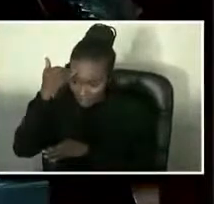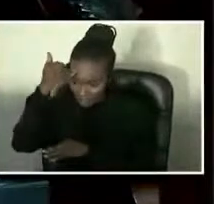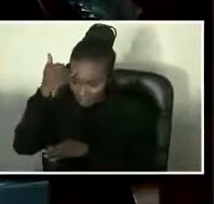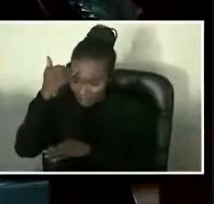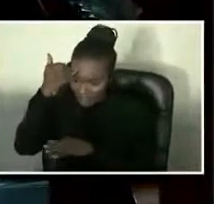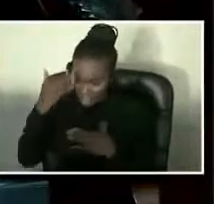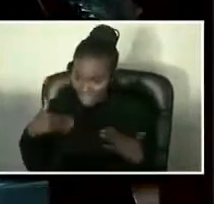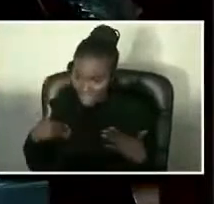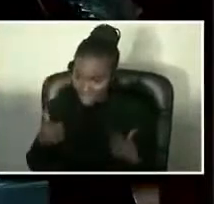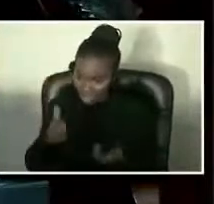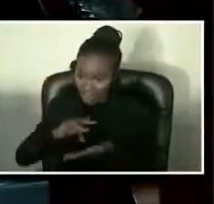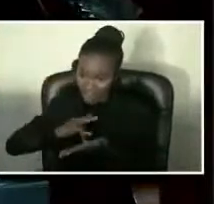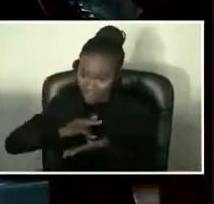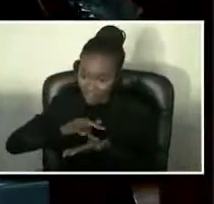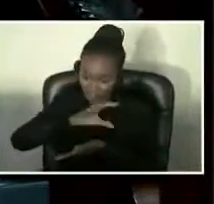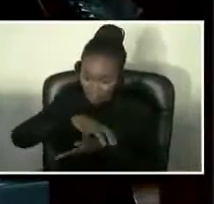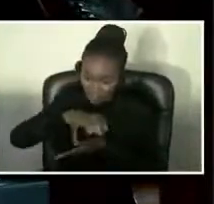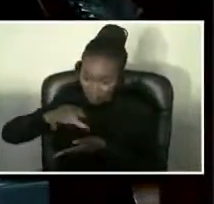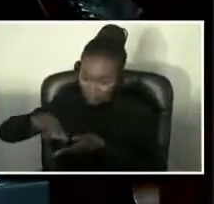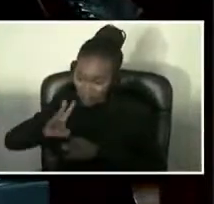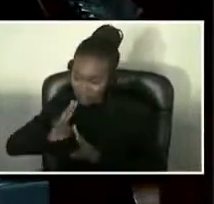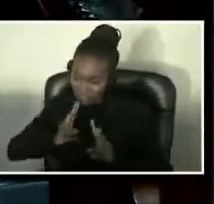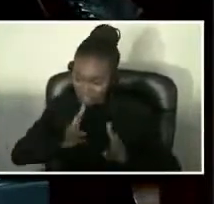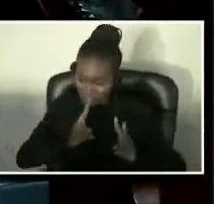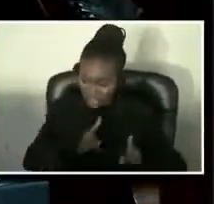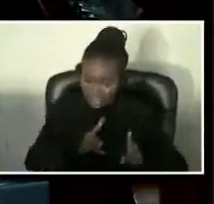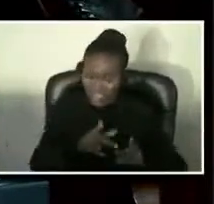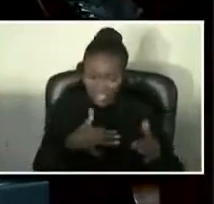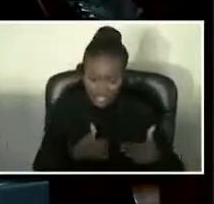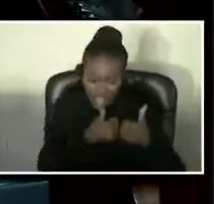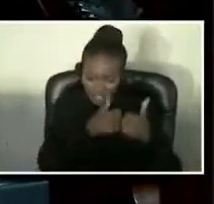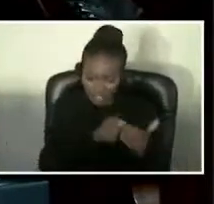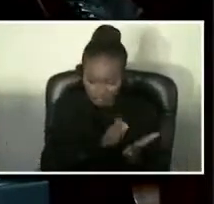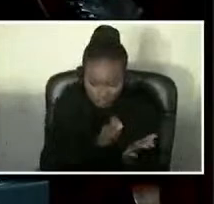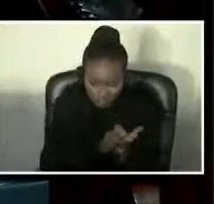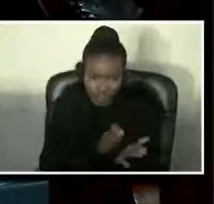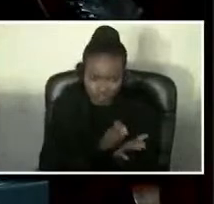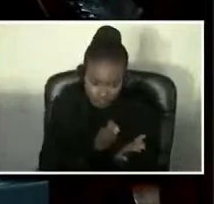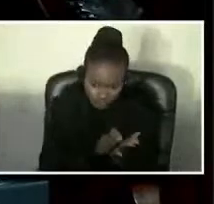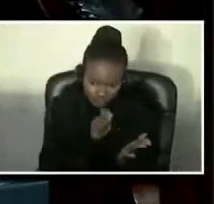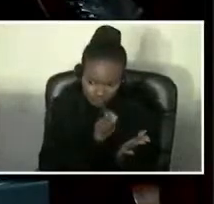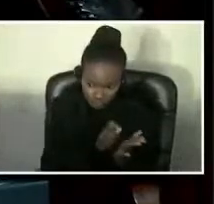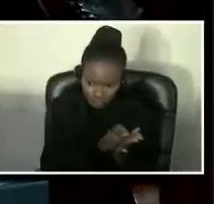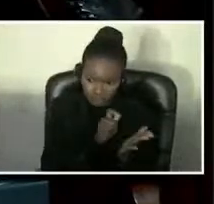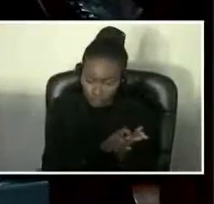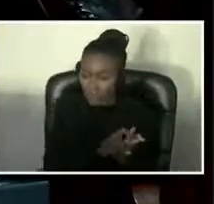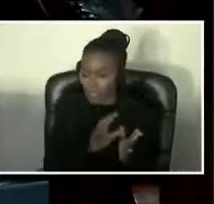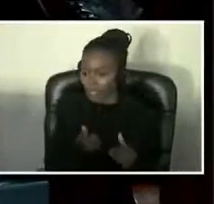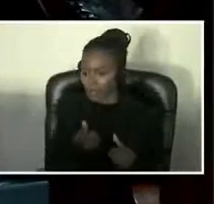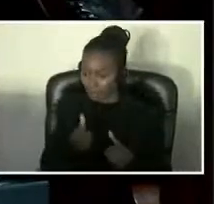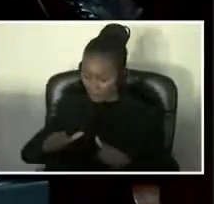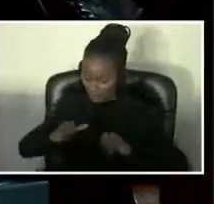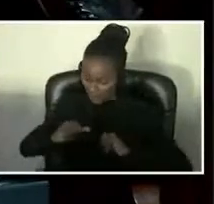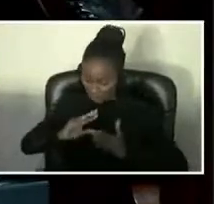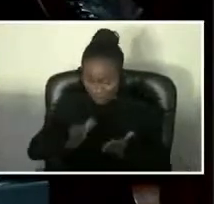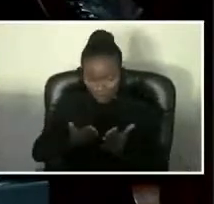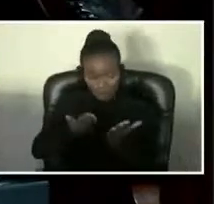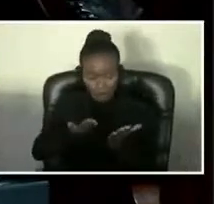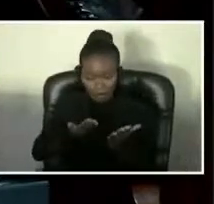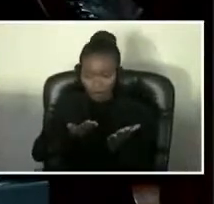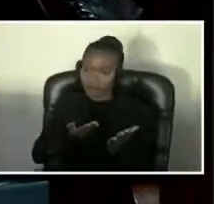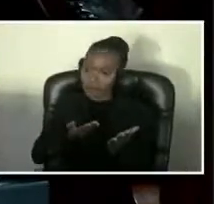challenges about only that they brought back to us for us to correct and so forth one of the issues they raised as a portfolio committee